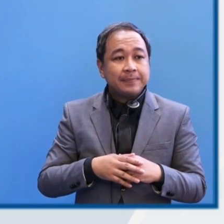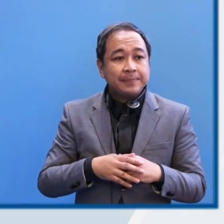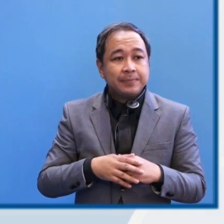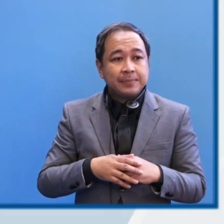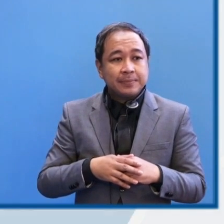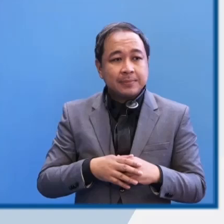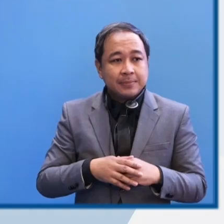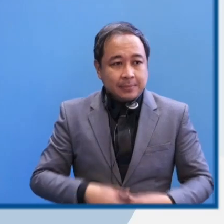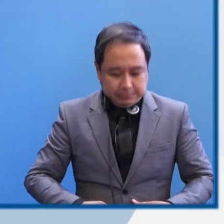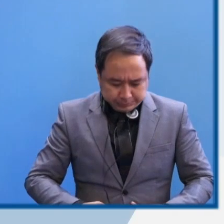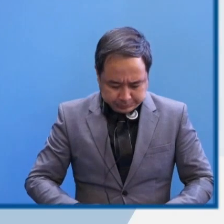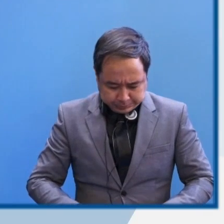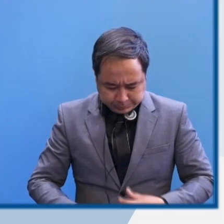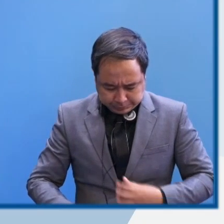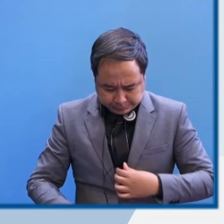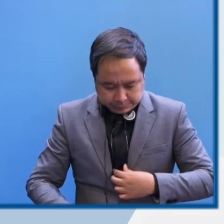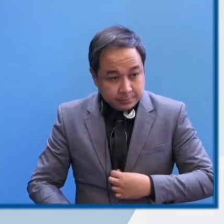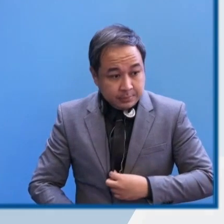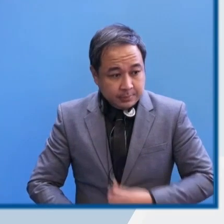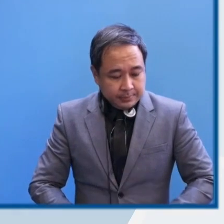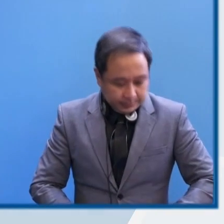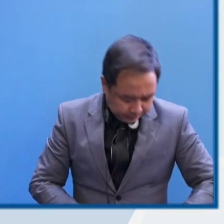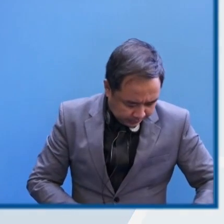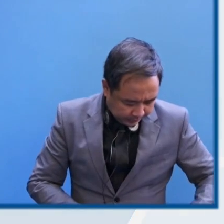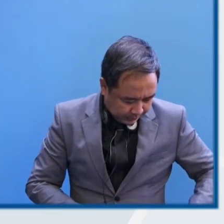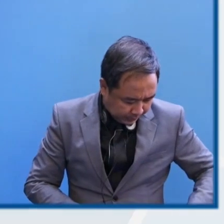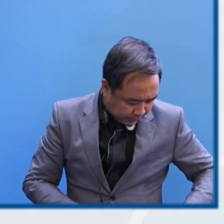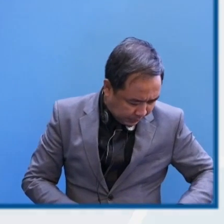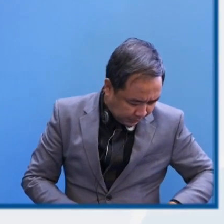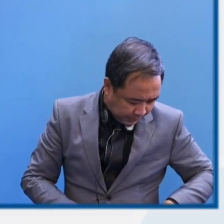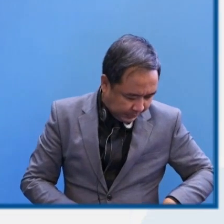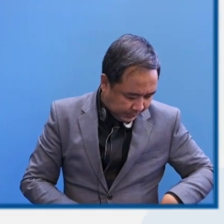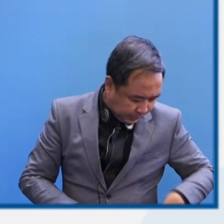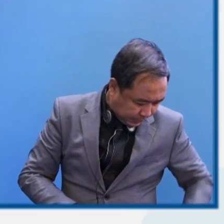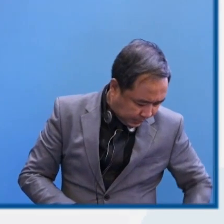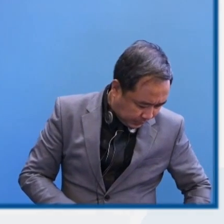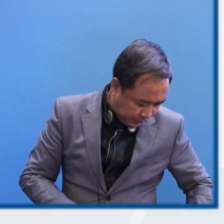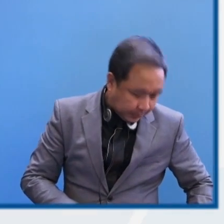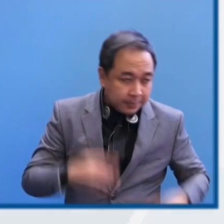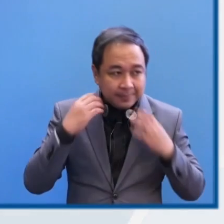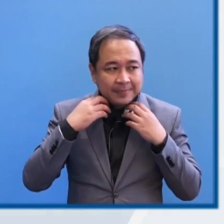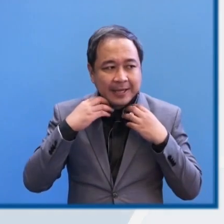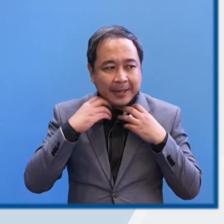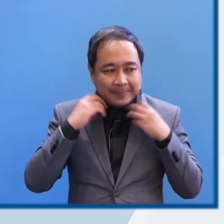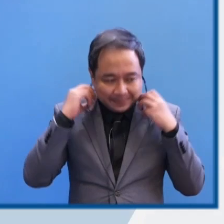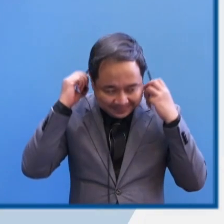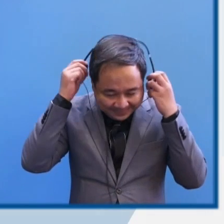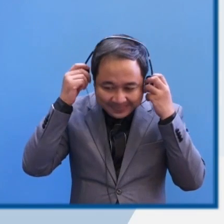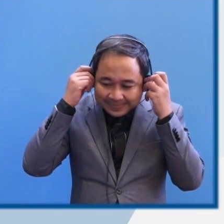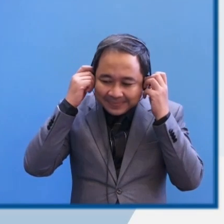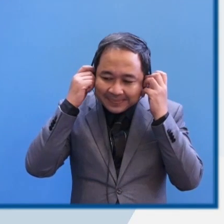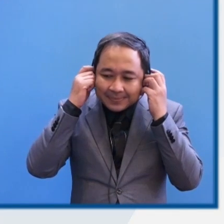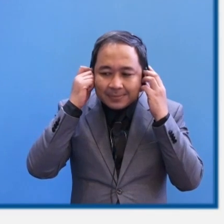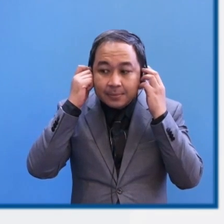Thank you very much. The next question goes to Nazreen Elzen, and it has to do